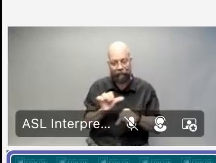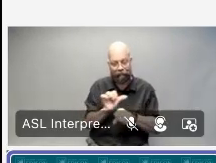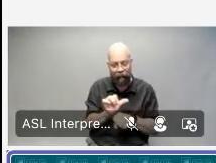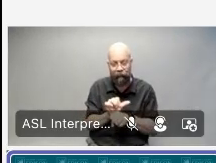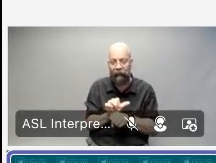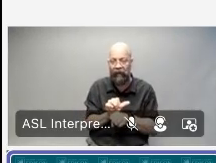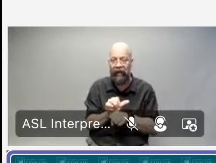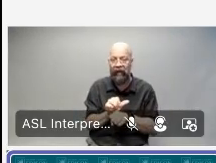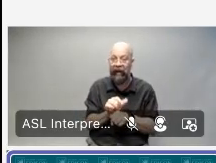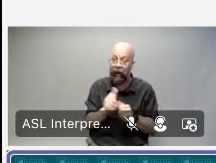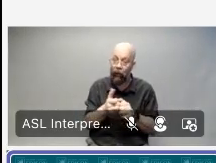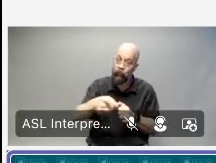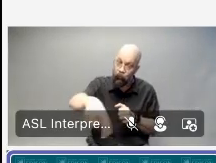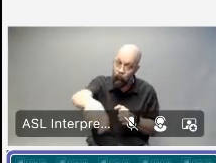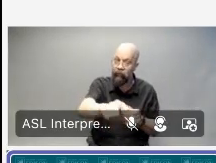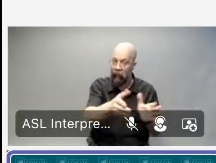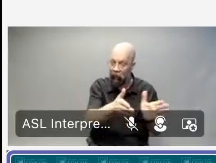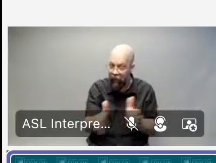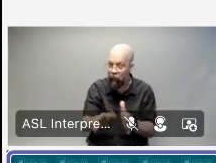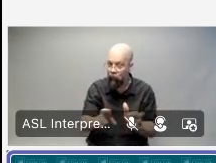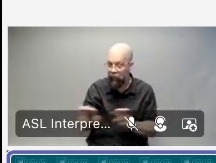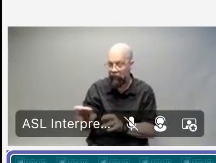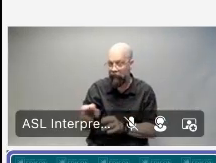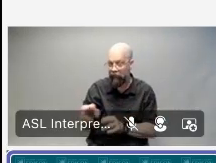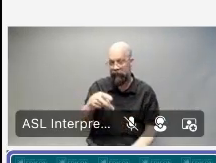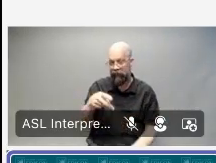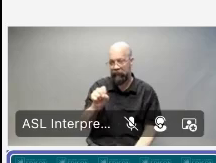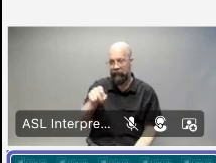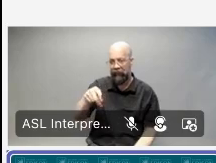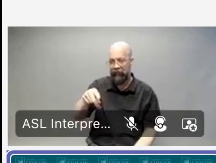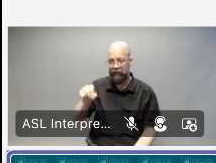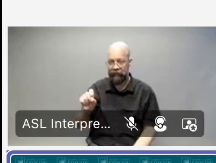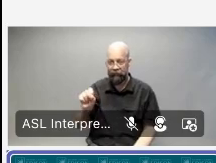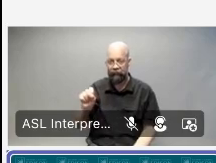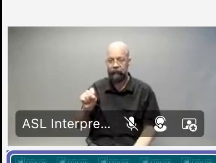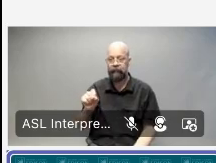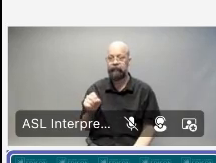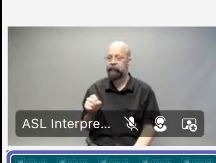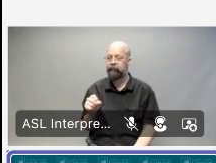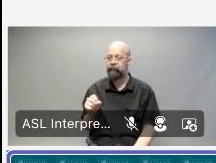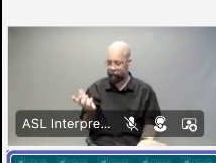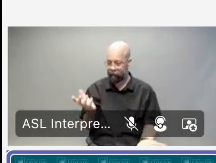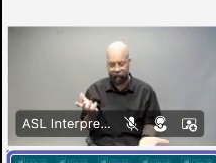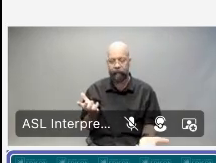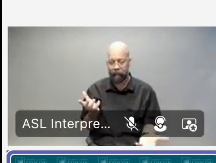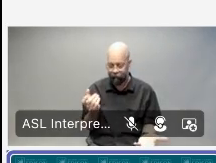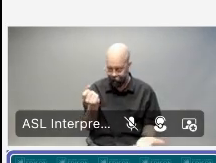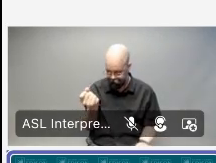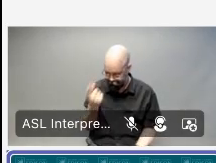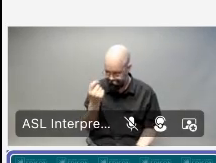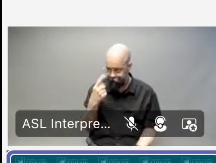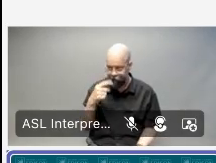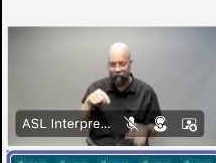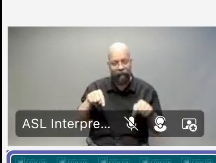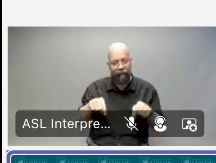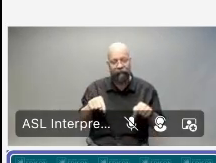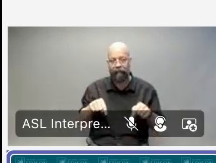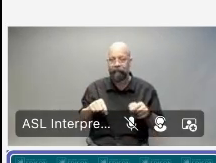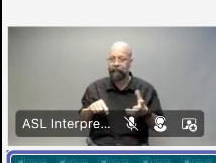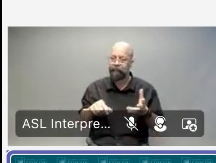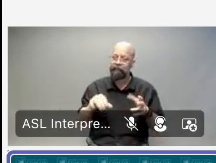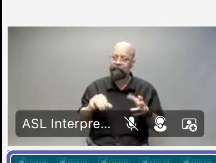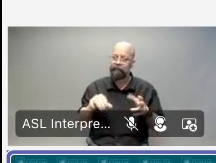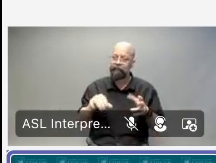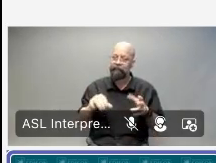in the event of a public safety power shutoff. Again, we understand that PSPS outages have had